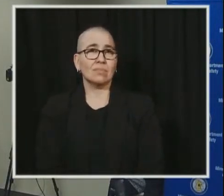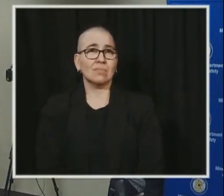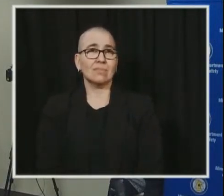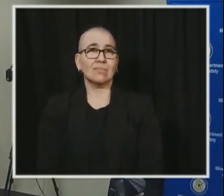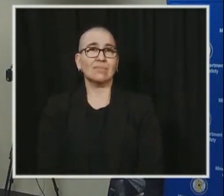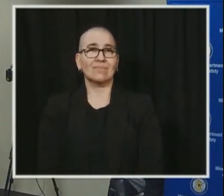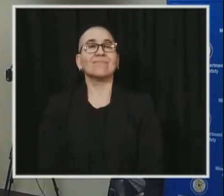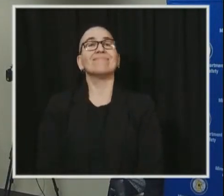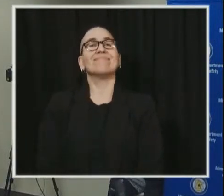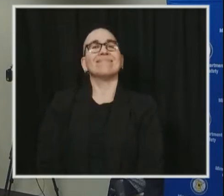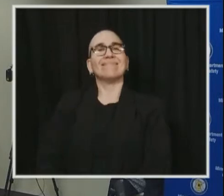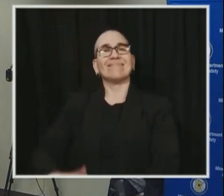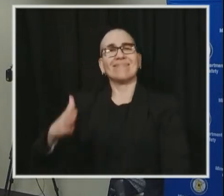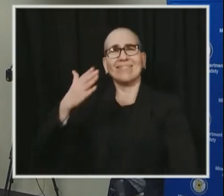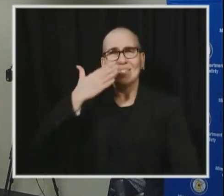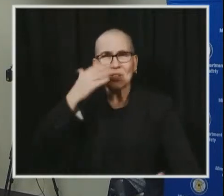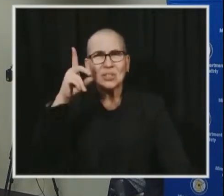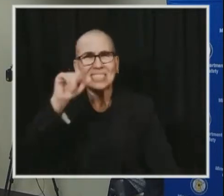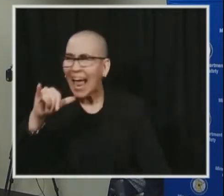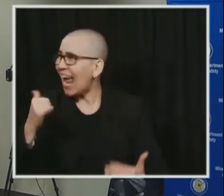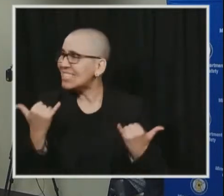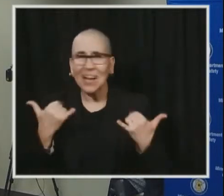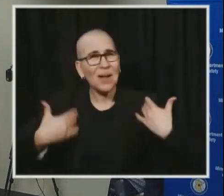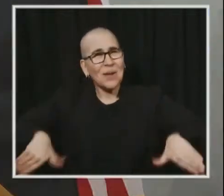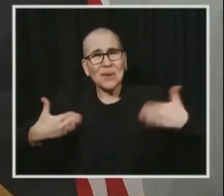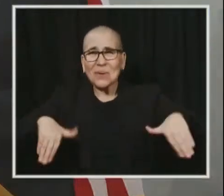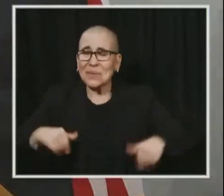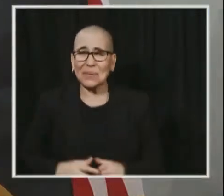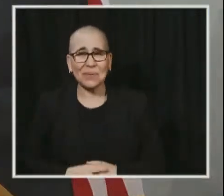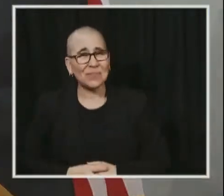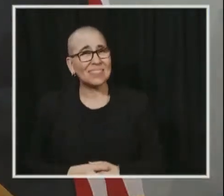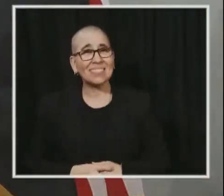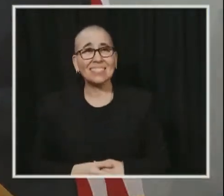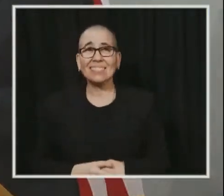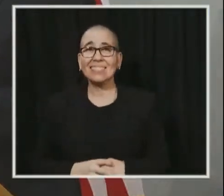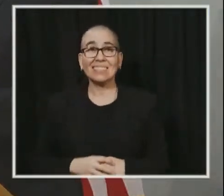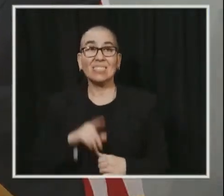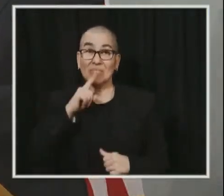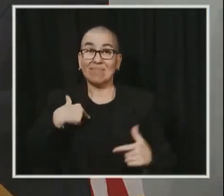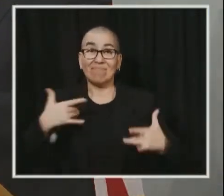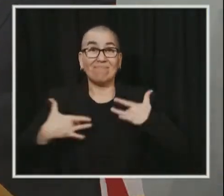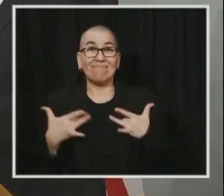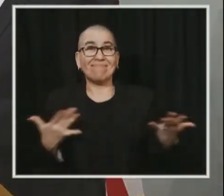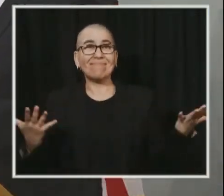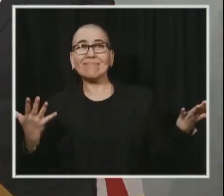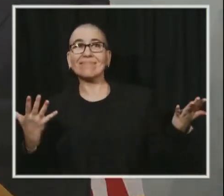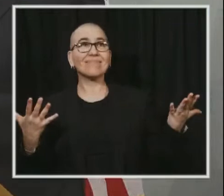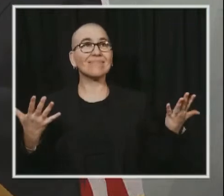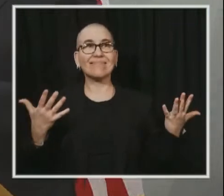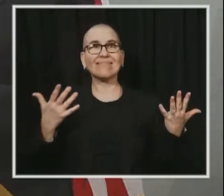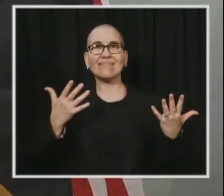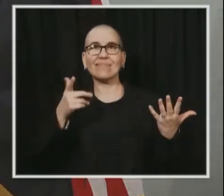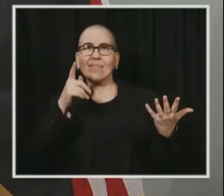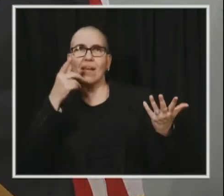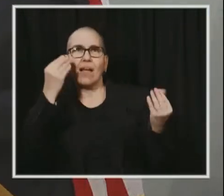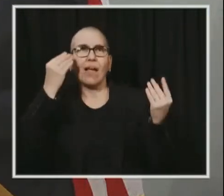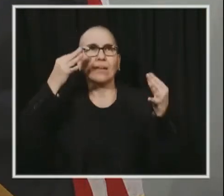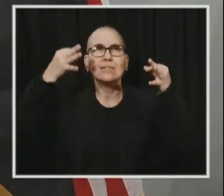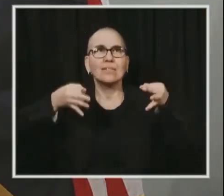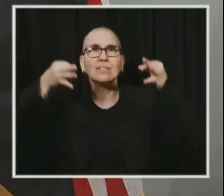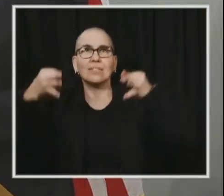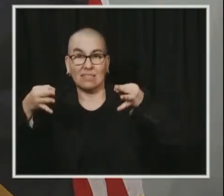It's a good day, Minnesotans. I want to thank our partners. I've been asked before, who am I listening to when I make these decisions? You're seeing some of